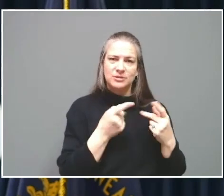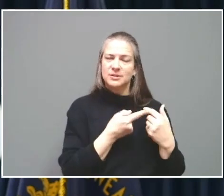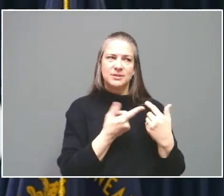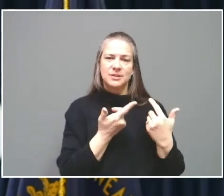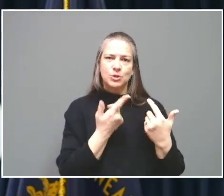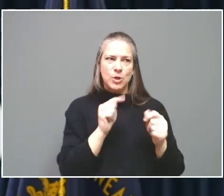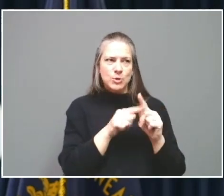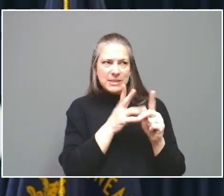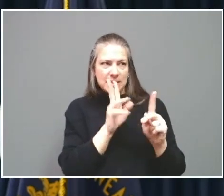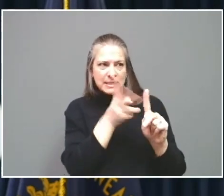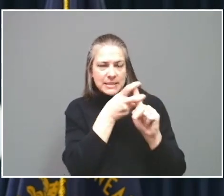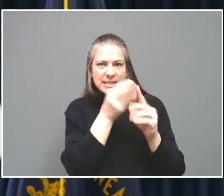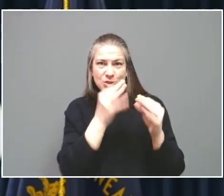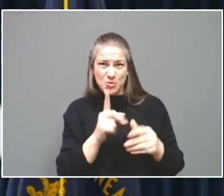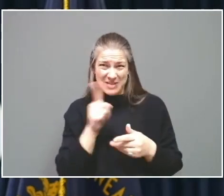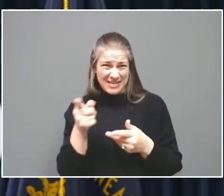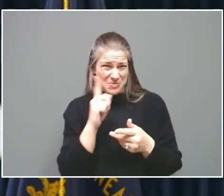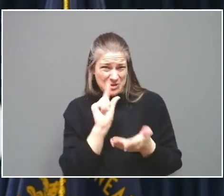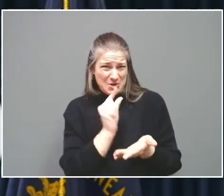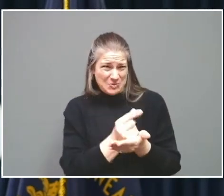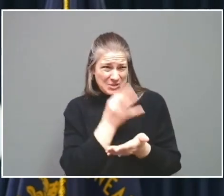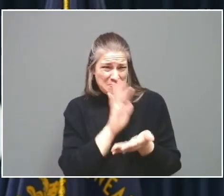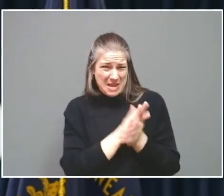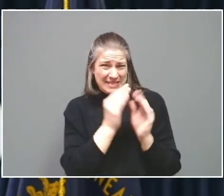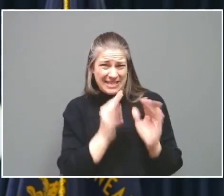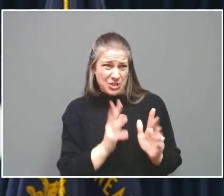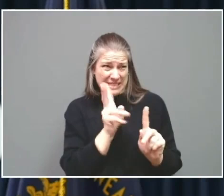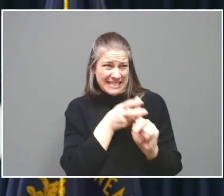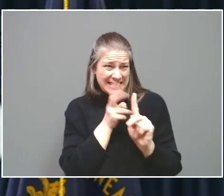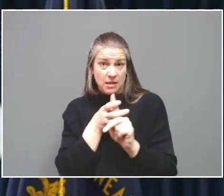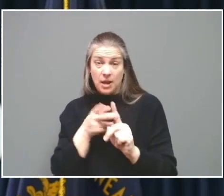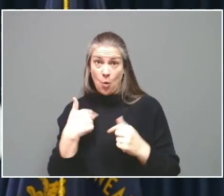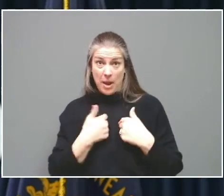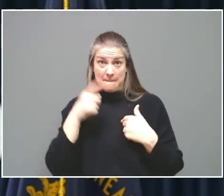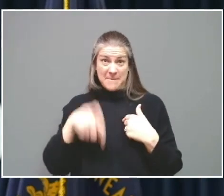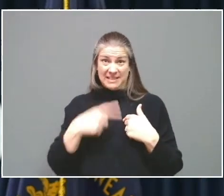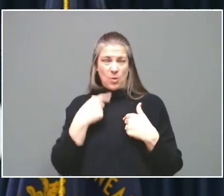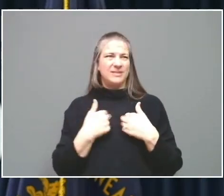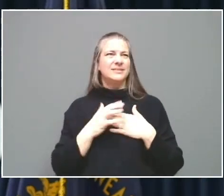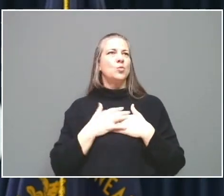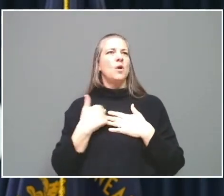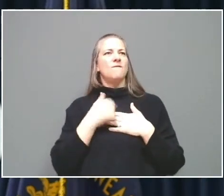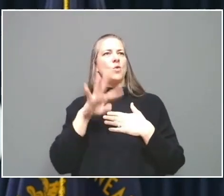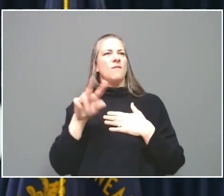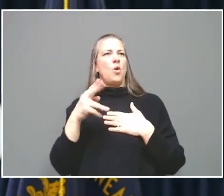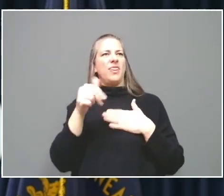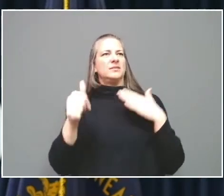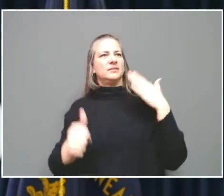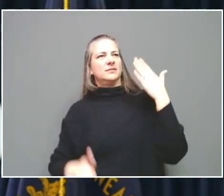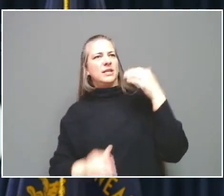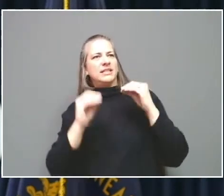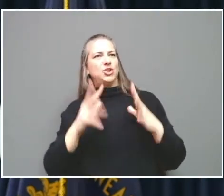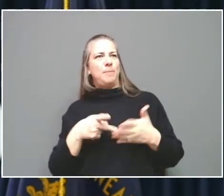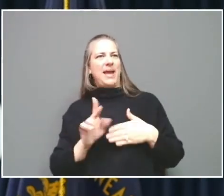or soon to be new teachers. And guess what? In our booths, we have to say we are 44th in teacher pay, far behind so many